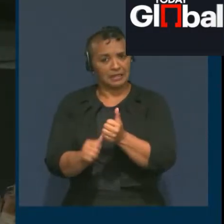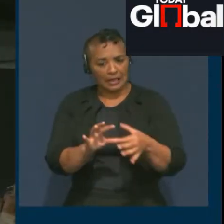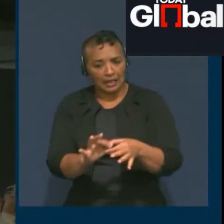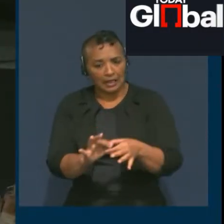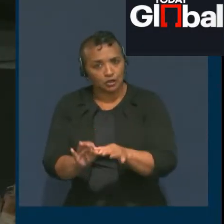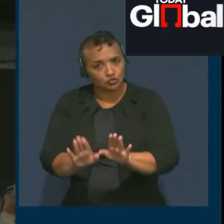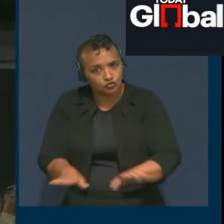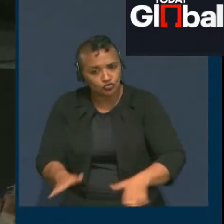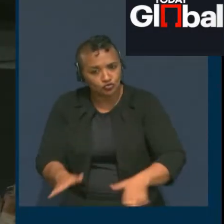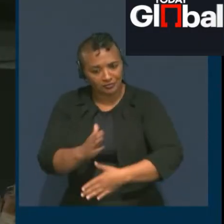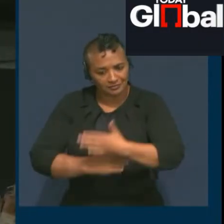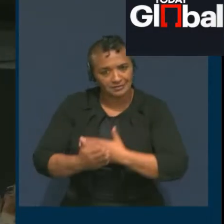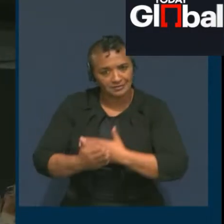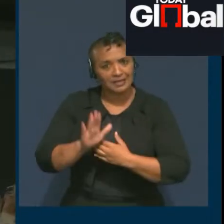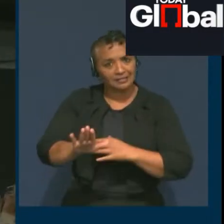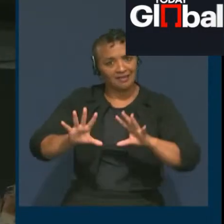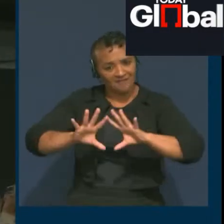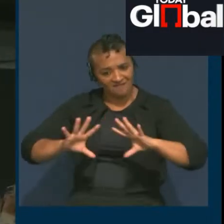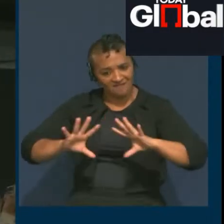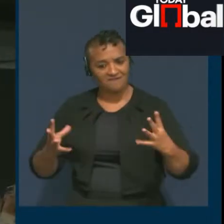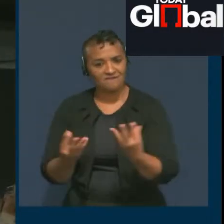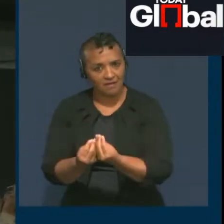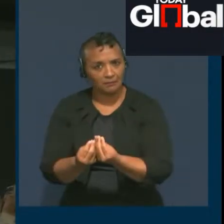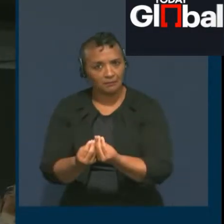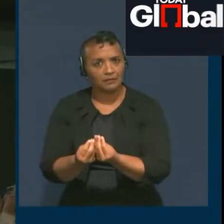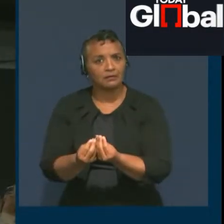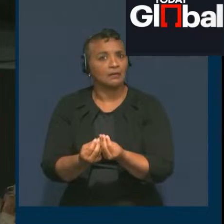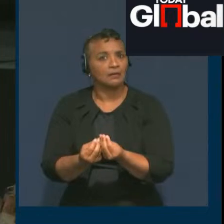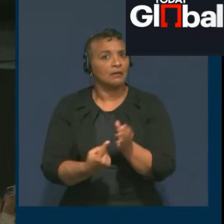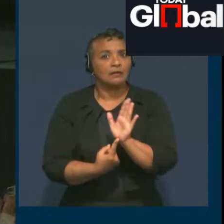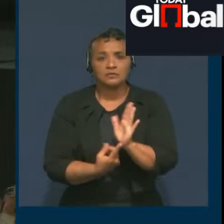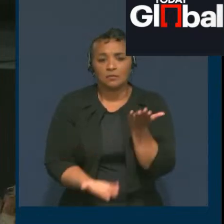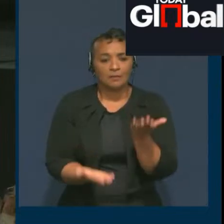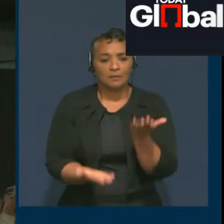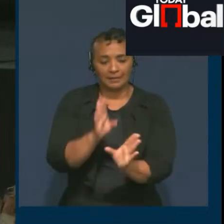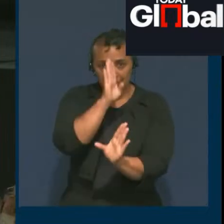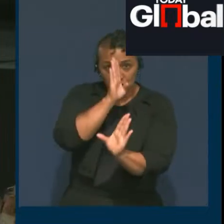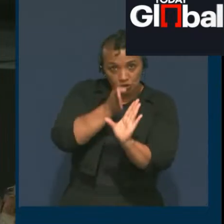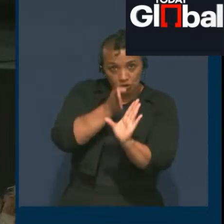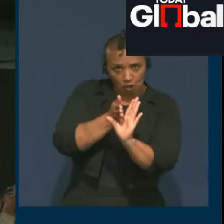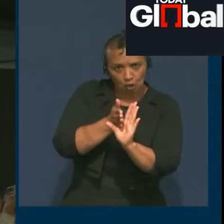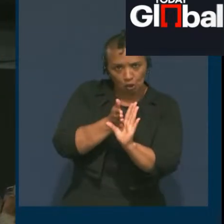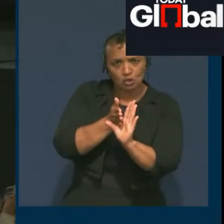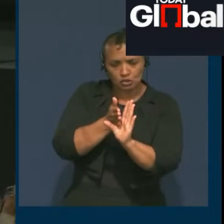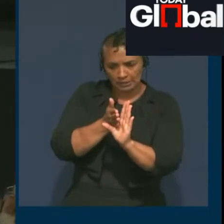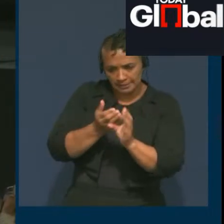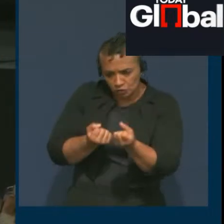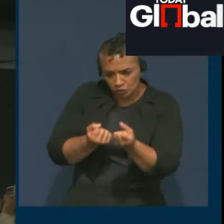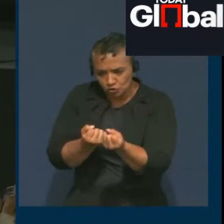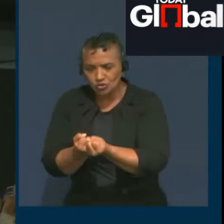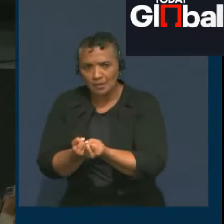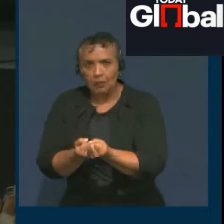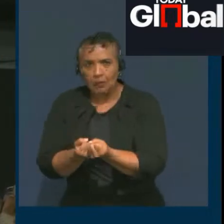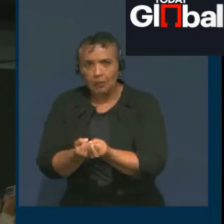their families where there's a psychological monitoring, there's a limited number of such